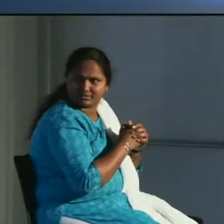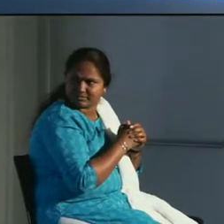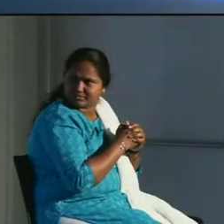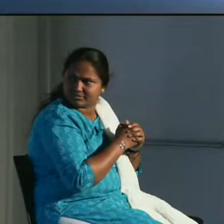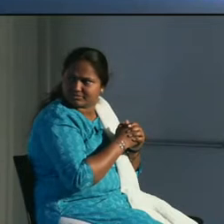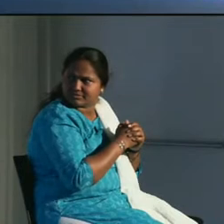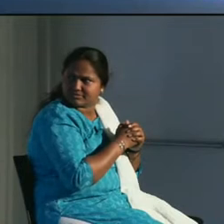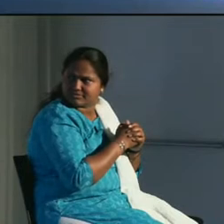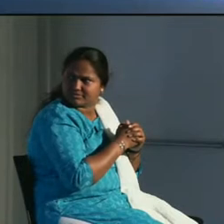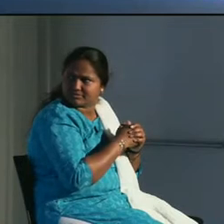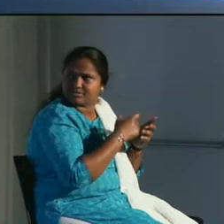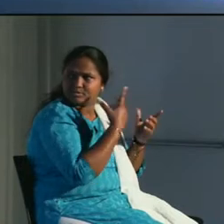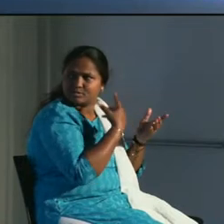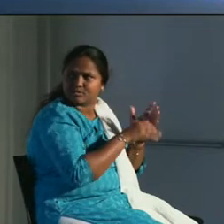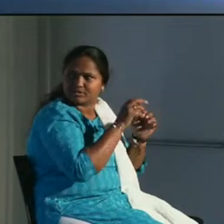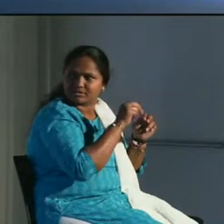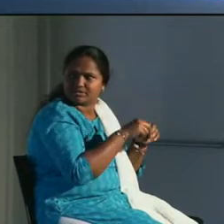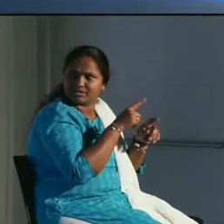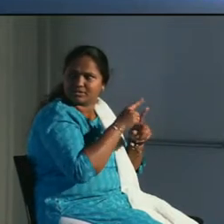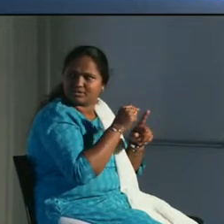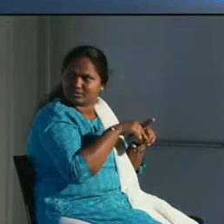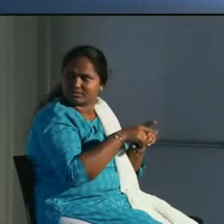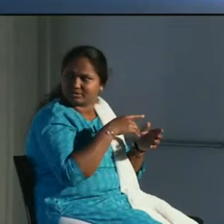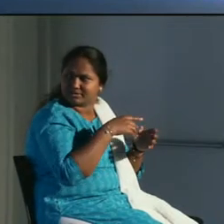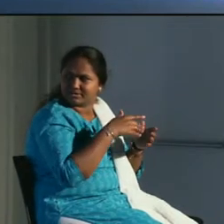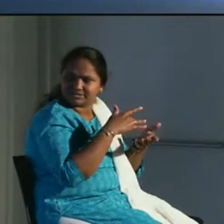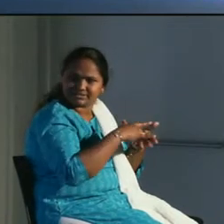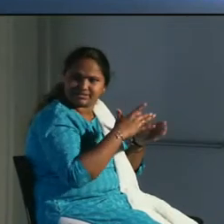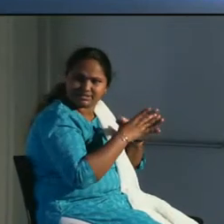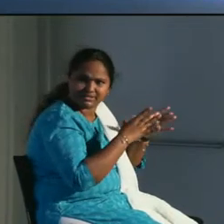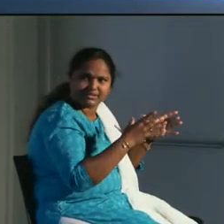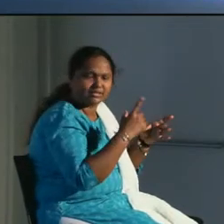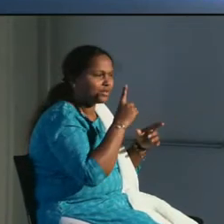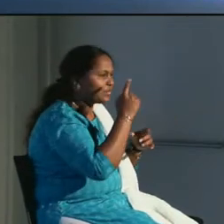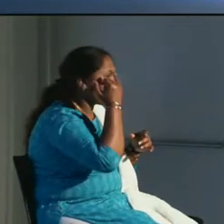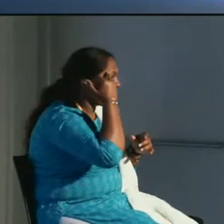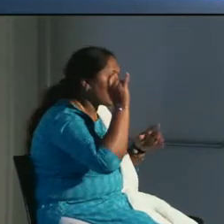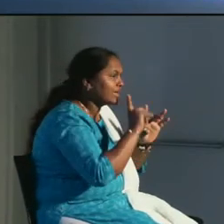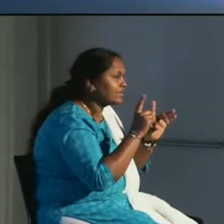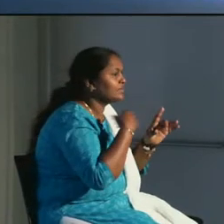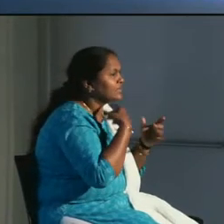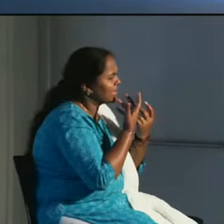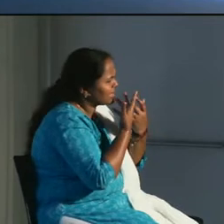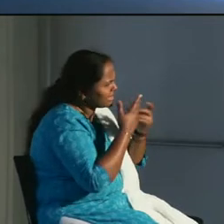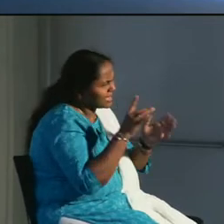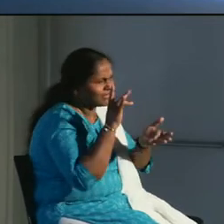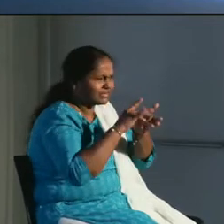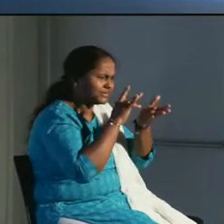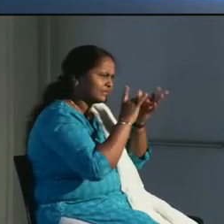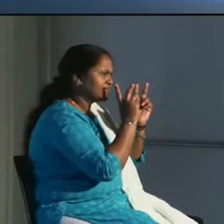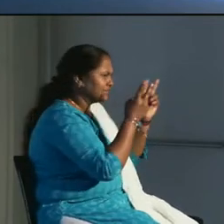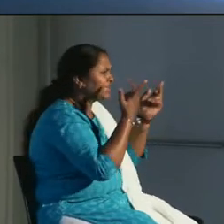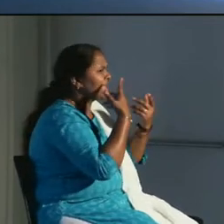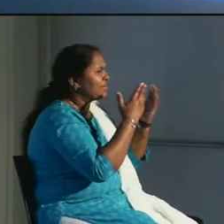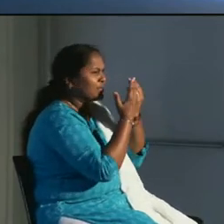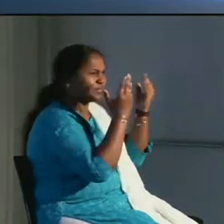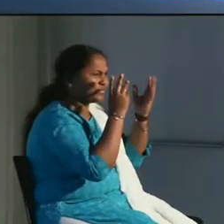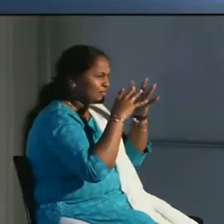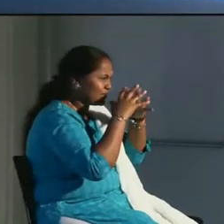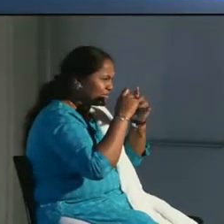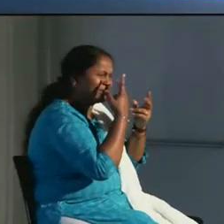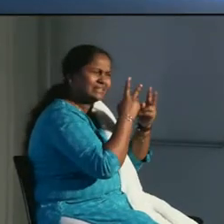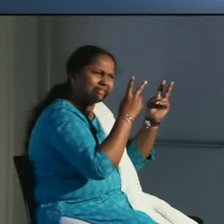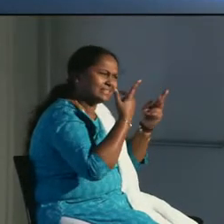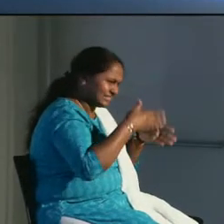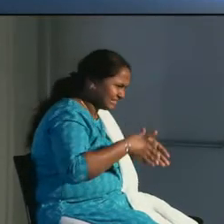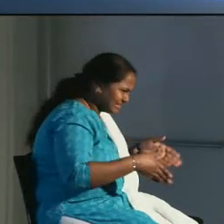what is it that you can do in these spaces. It's not one idea. Every space is different. Every wall is different. Every street corner